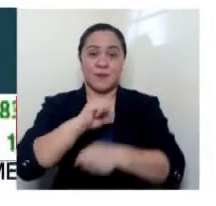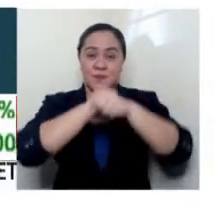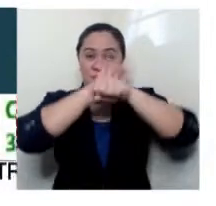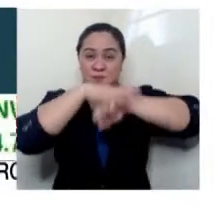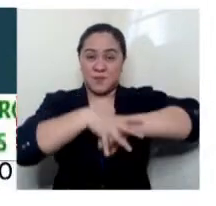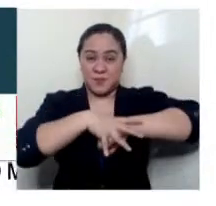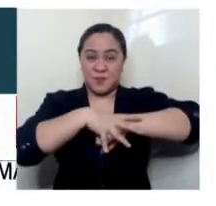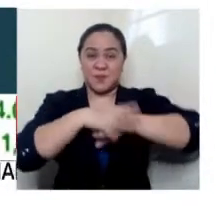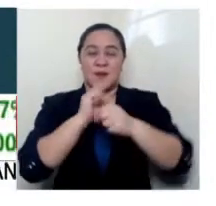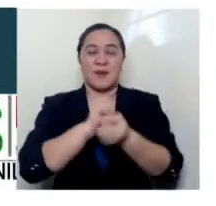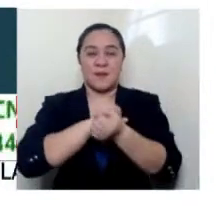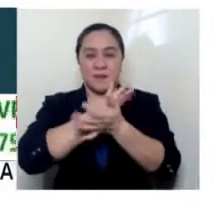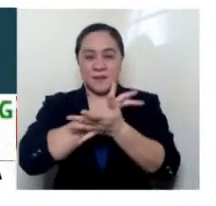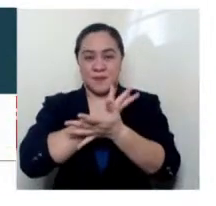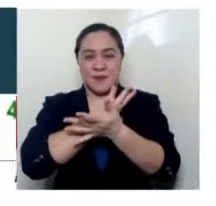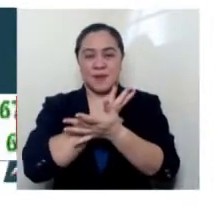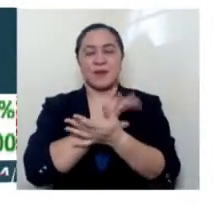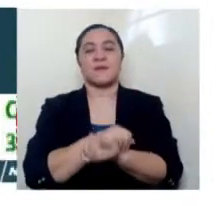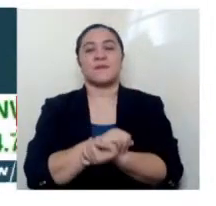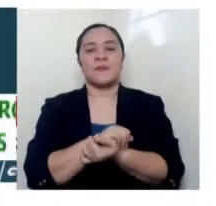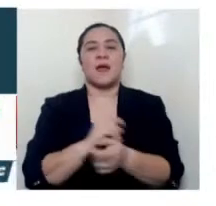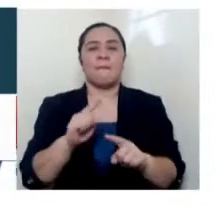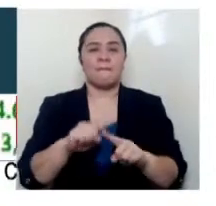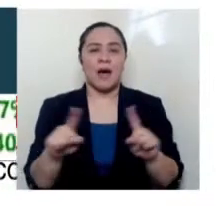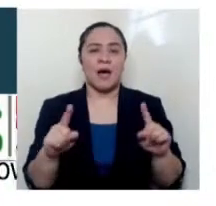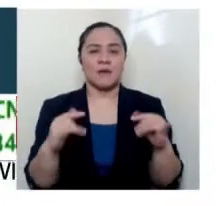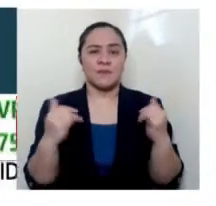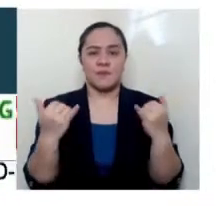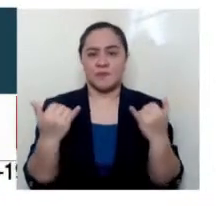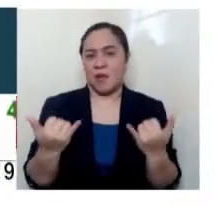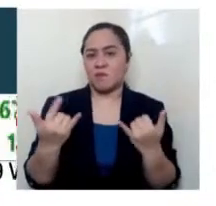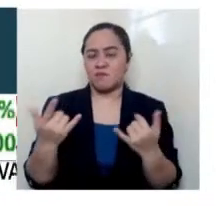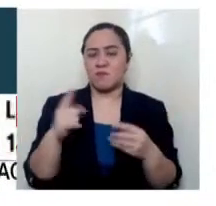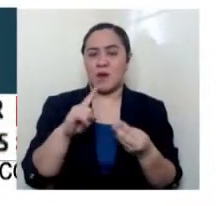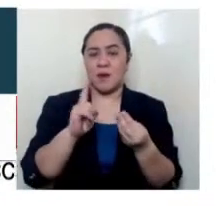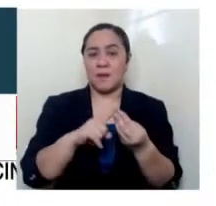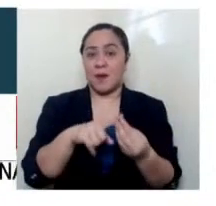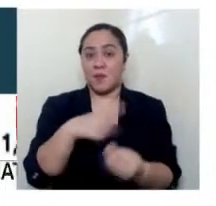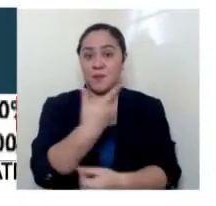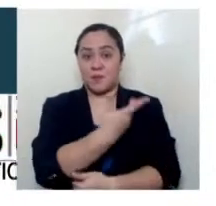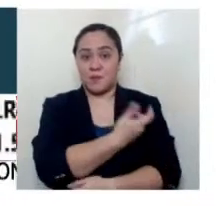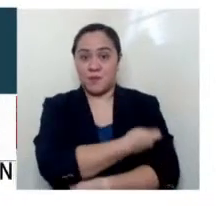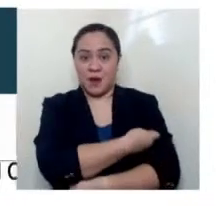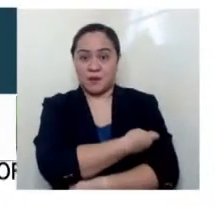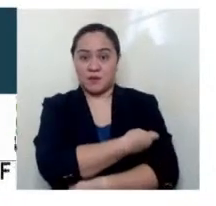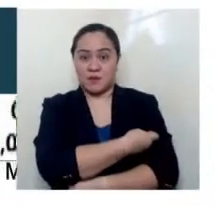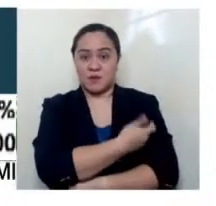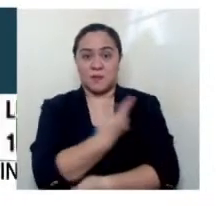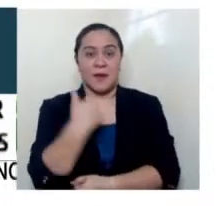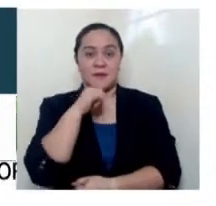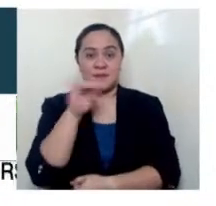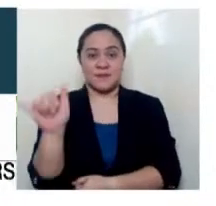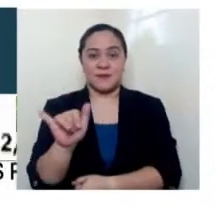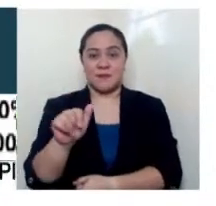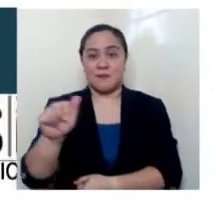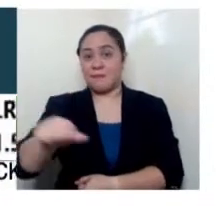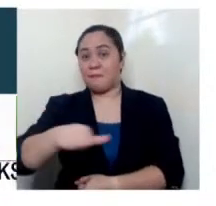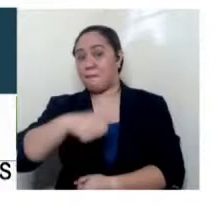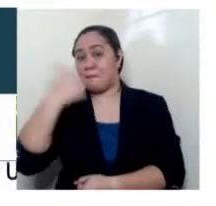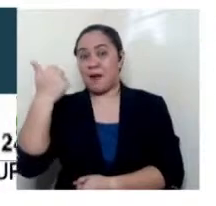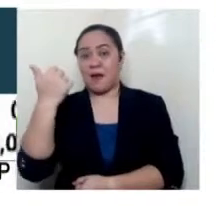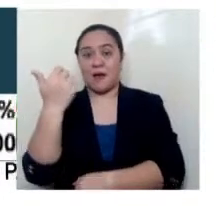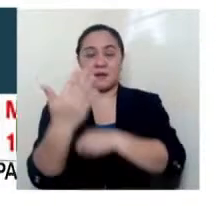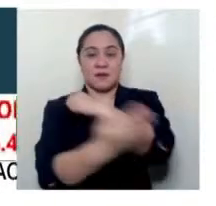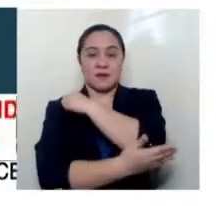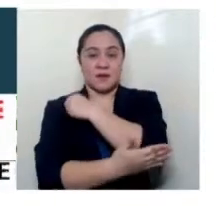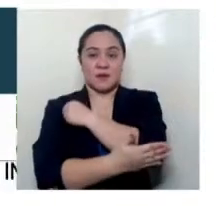been awash with vaccines, no? Compared to other countries. Ngayon pa lang